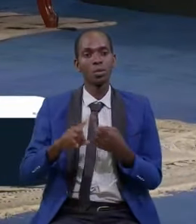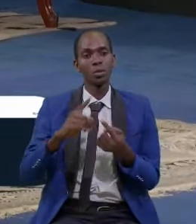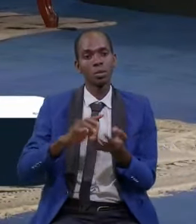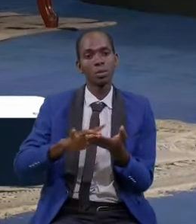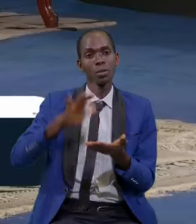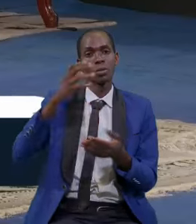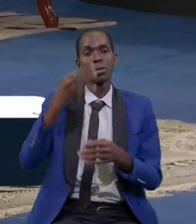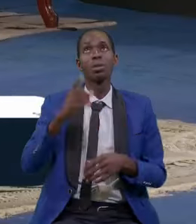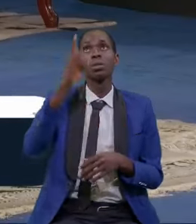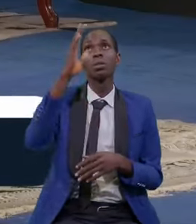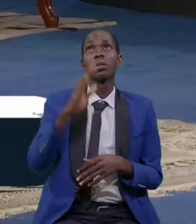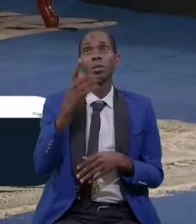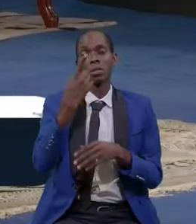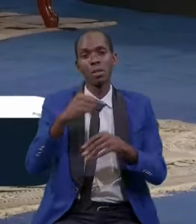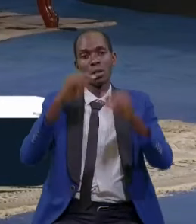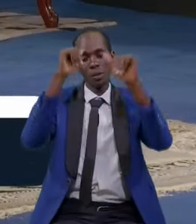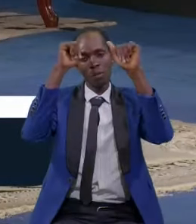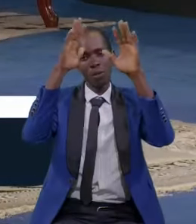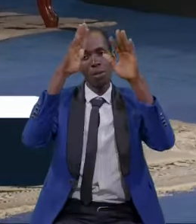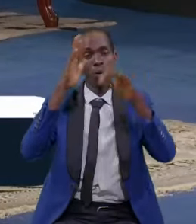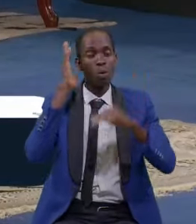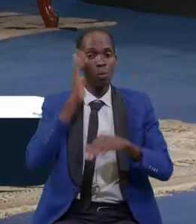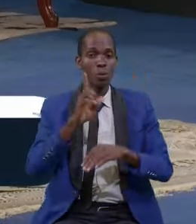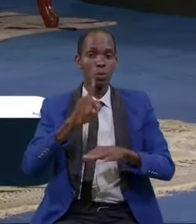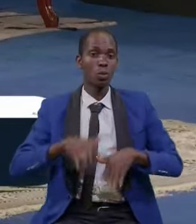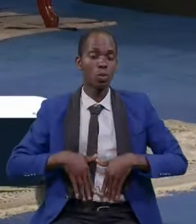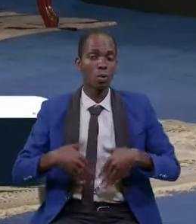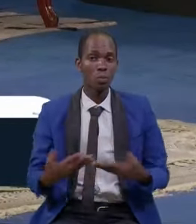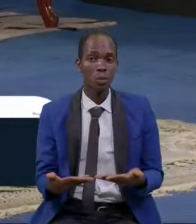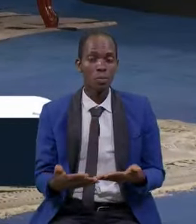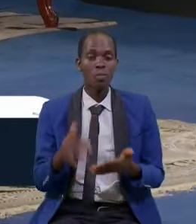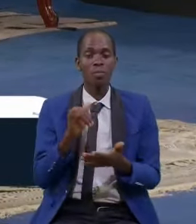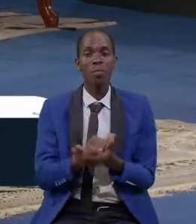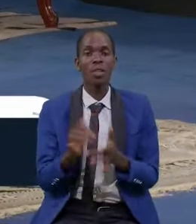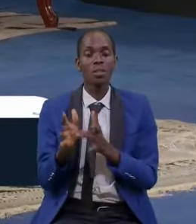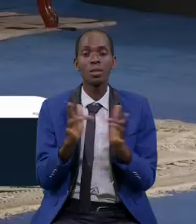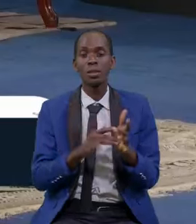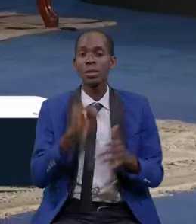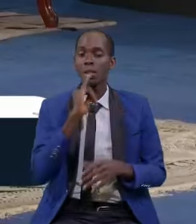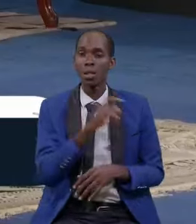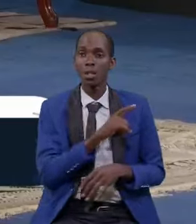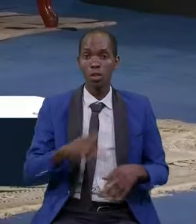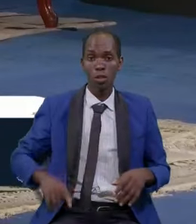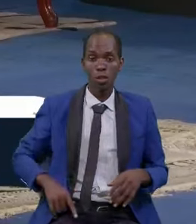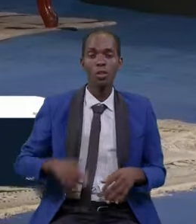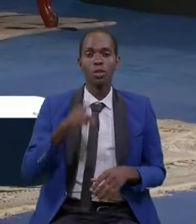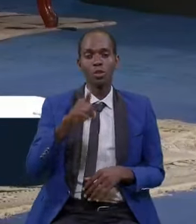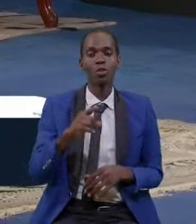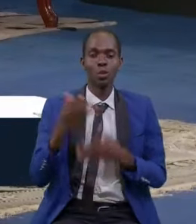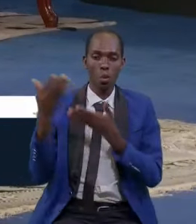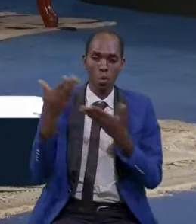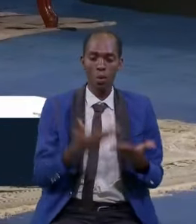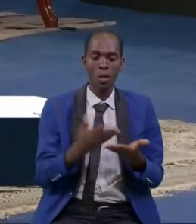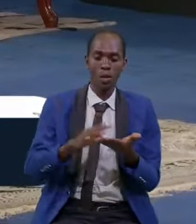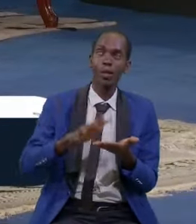God the Father. When you confess that Jesus is Lord, you are bringing glory unto the